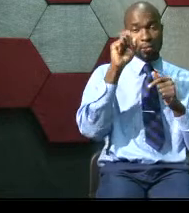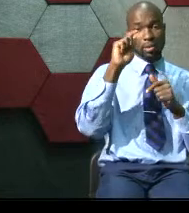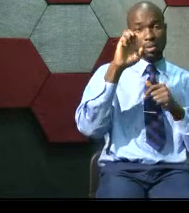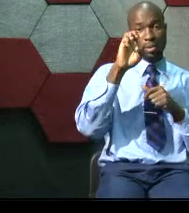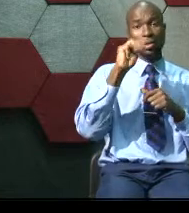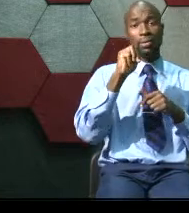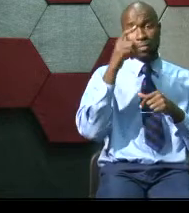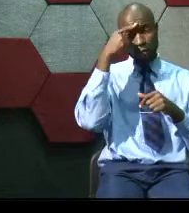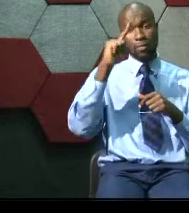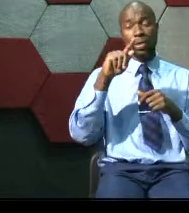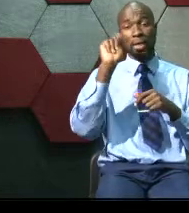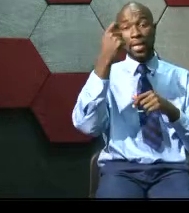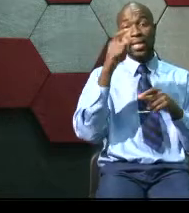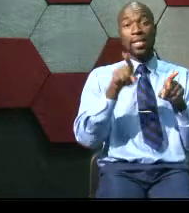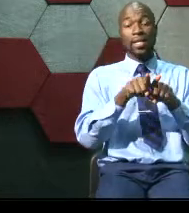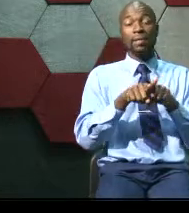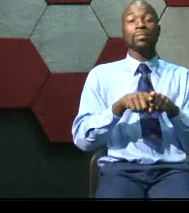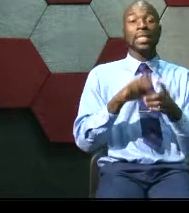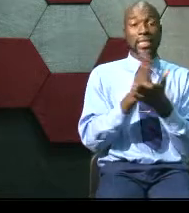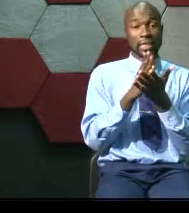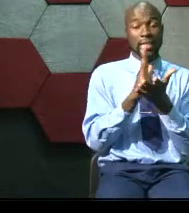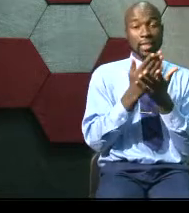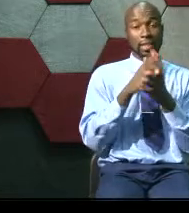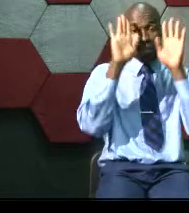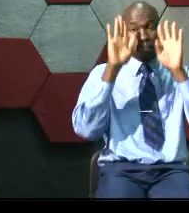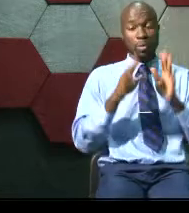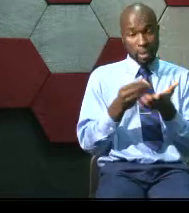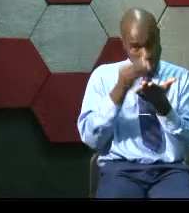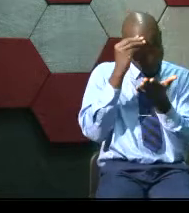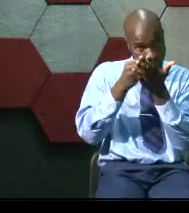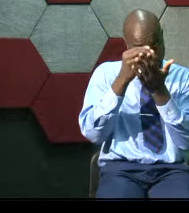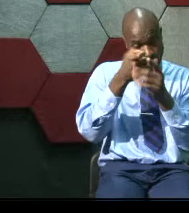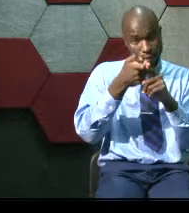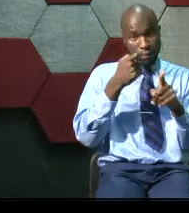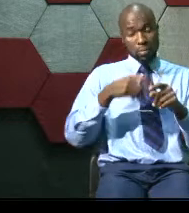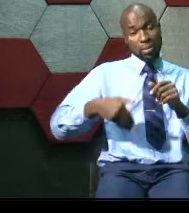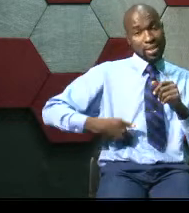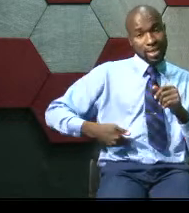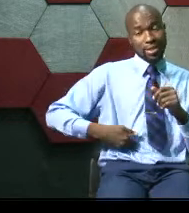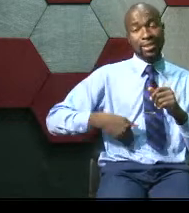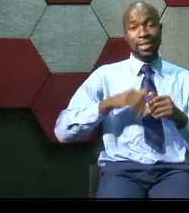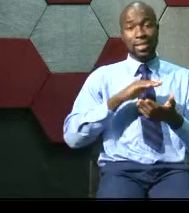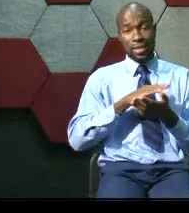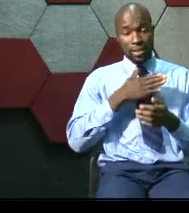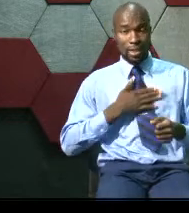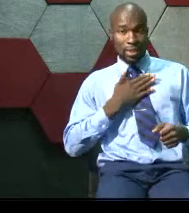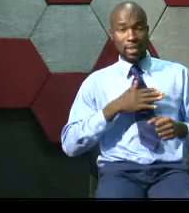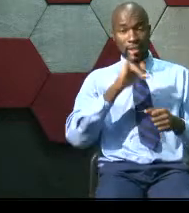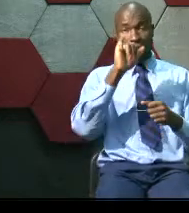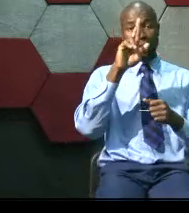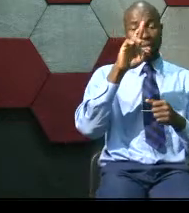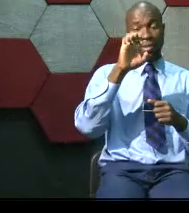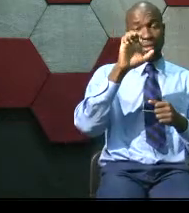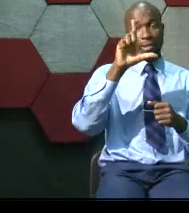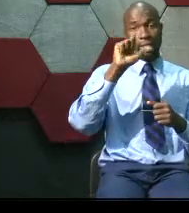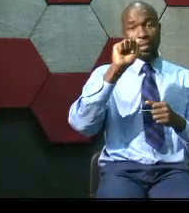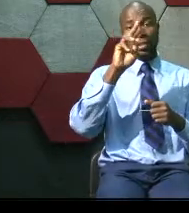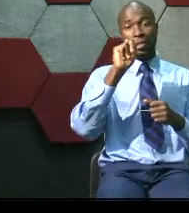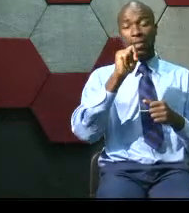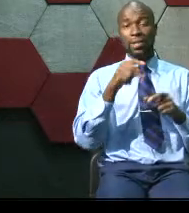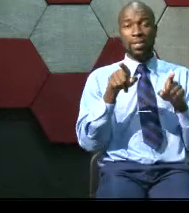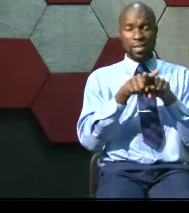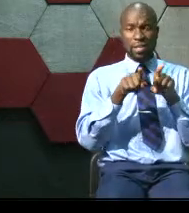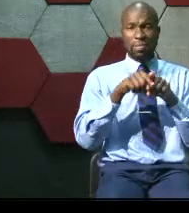Kenya and sharing key learning from Young Scientists Ireland. I look forward to even more